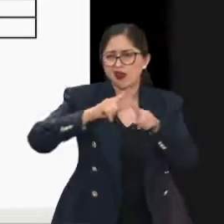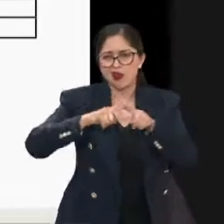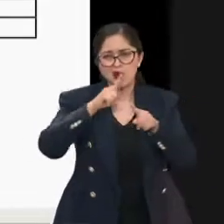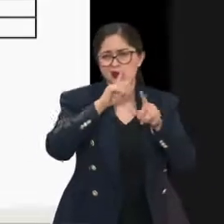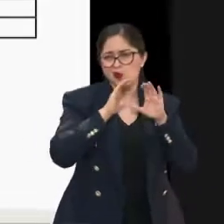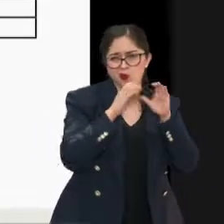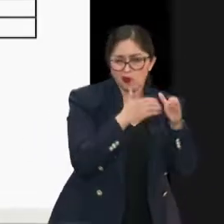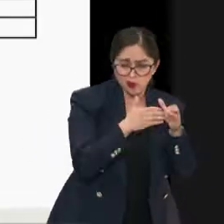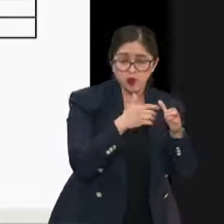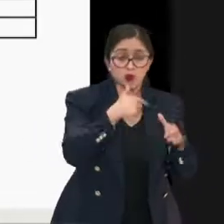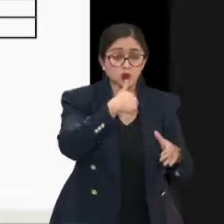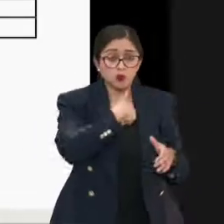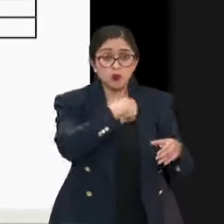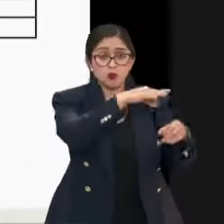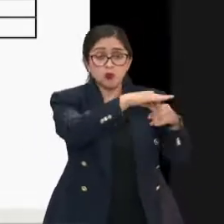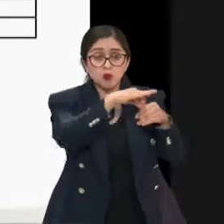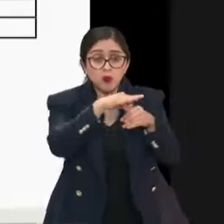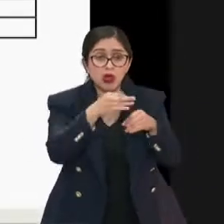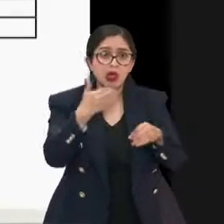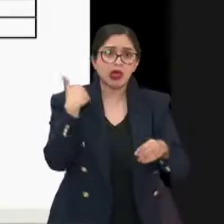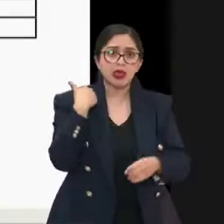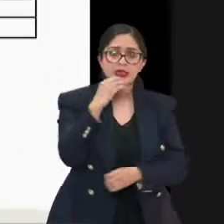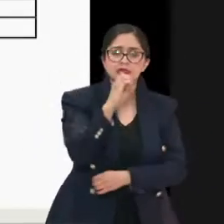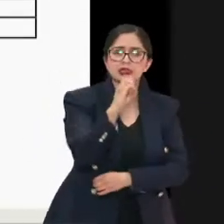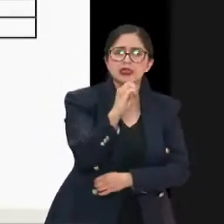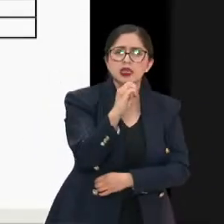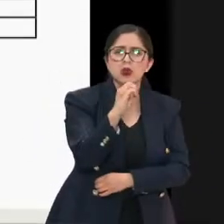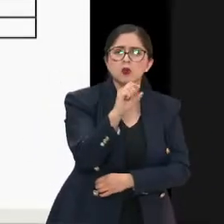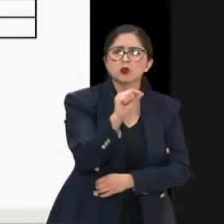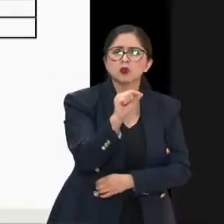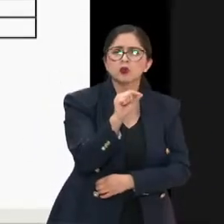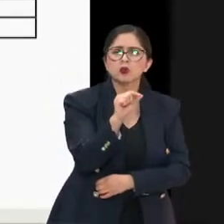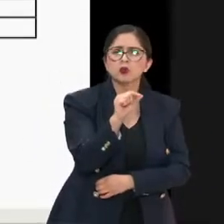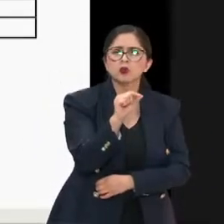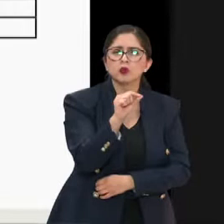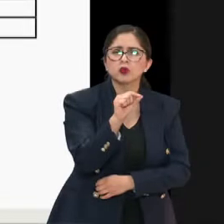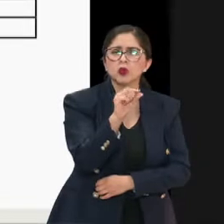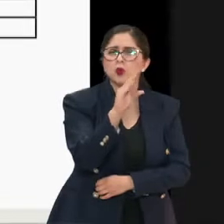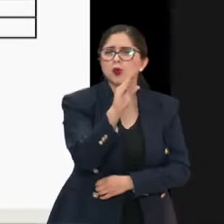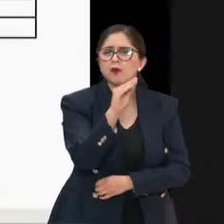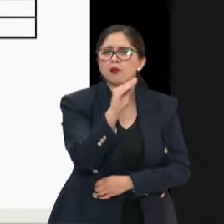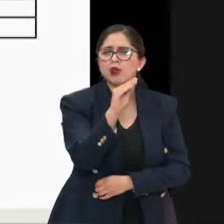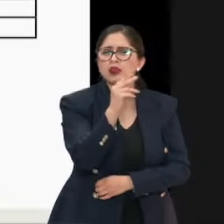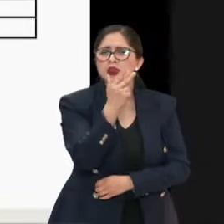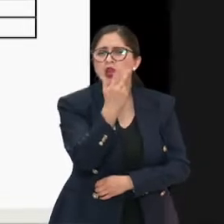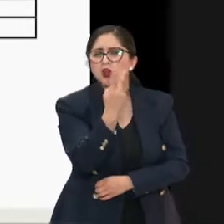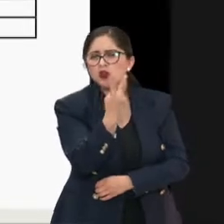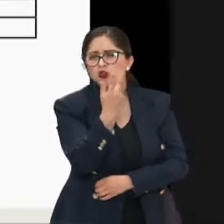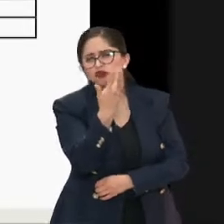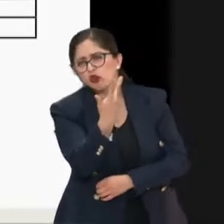am Guarani, I am indigenous, and I vote for Voto Más, it was